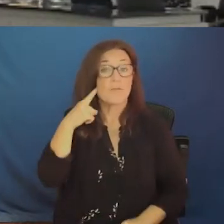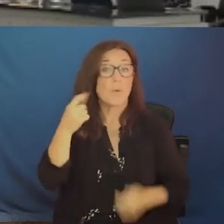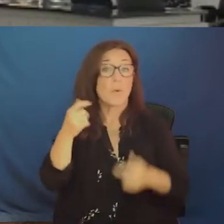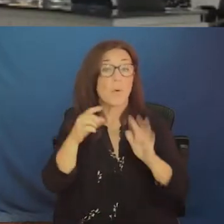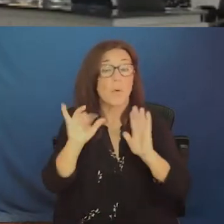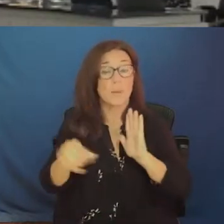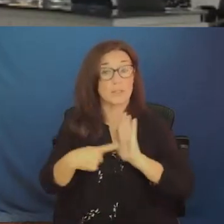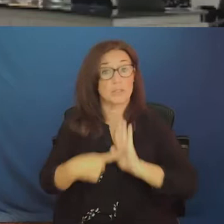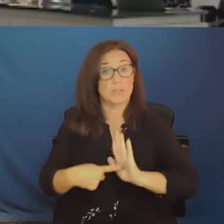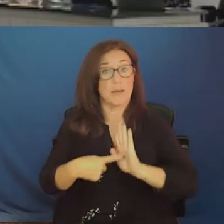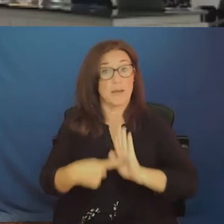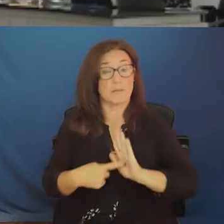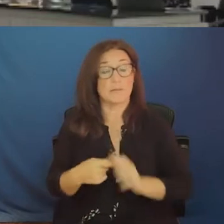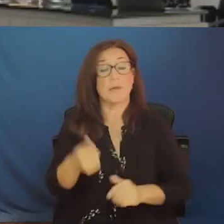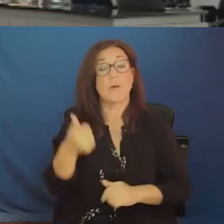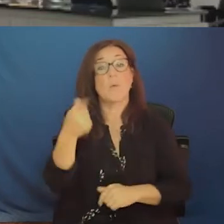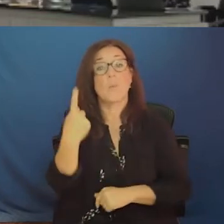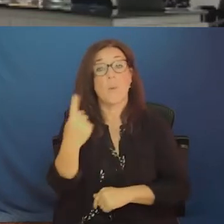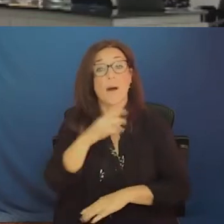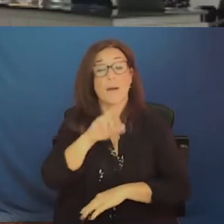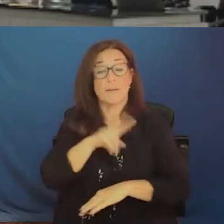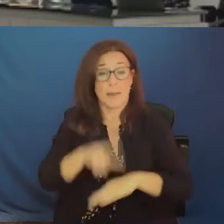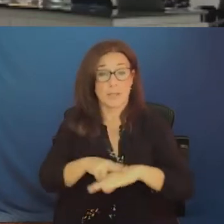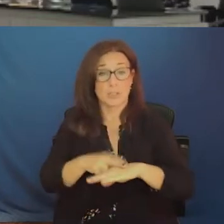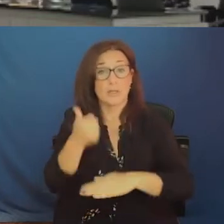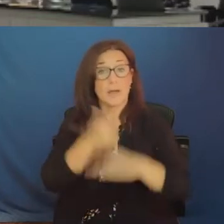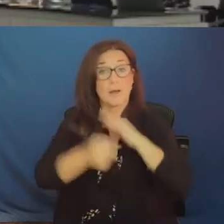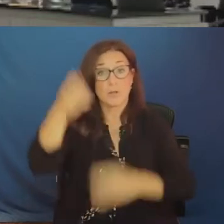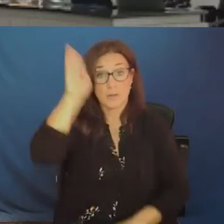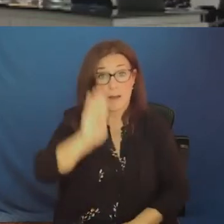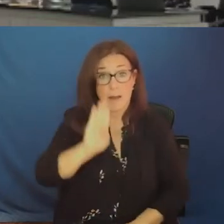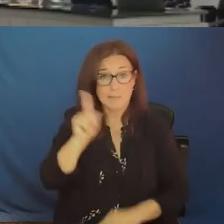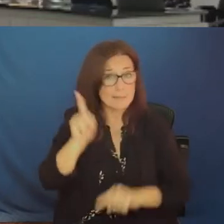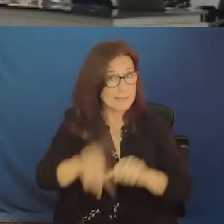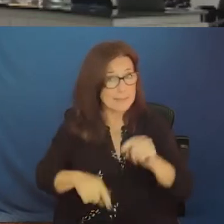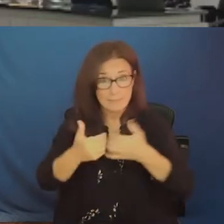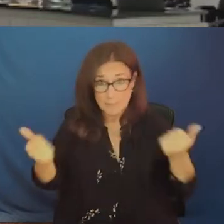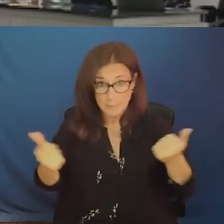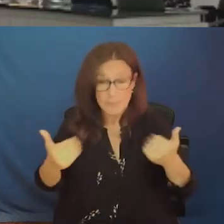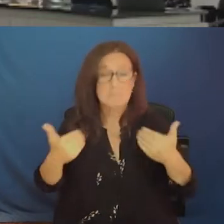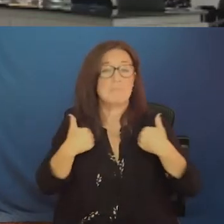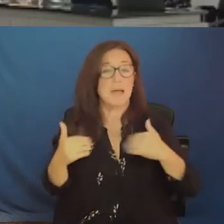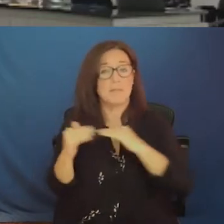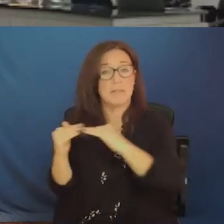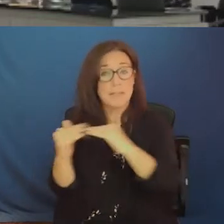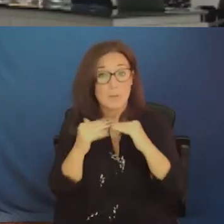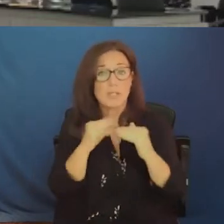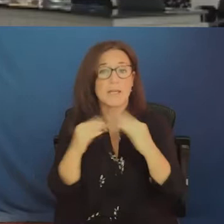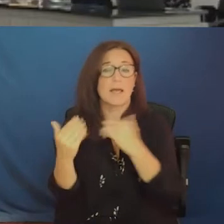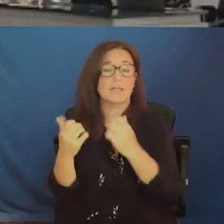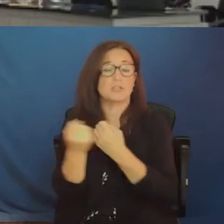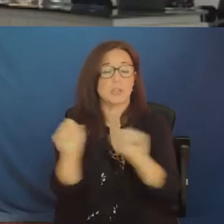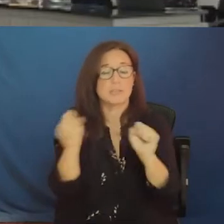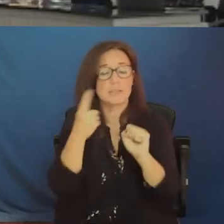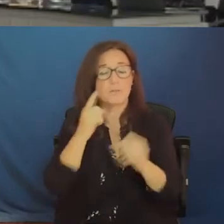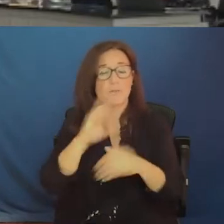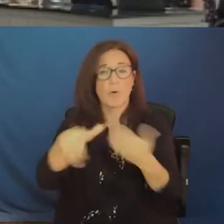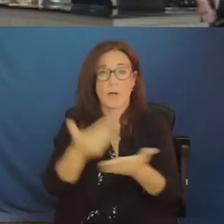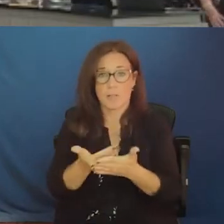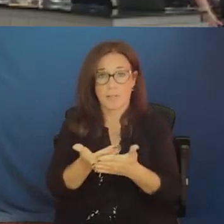it stands, one nation, under God, indivisible, with liberty and justice for all.